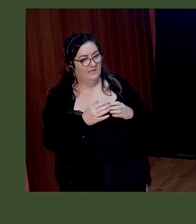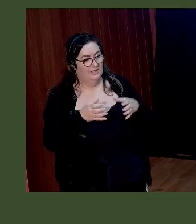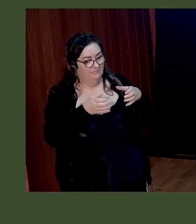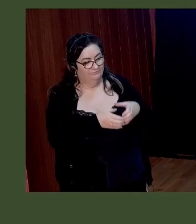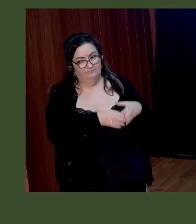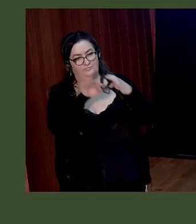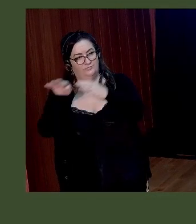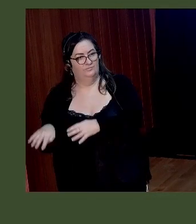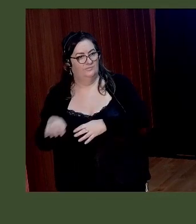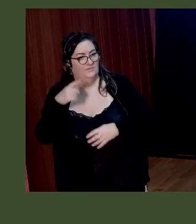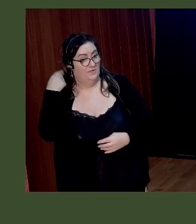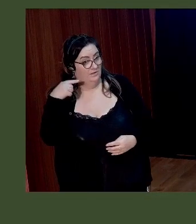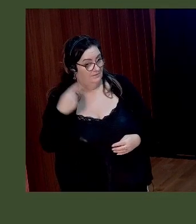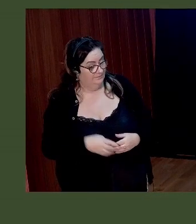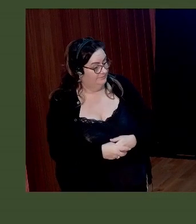London.